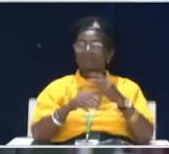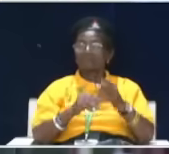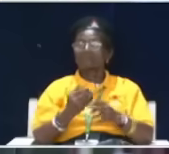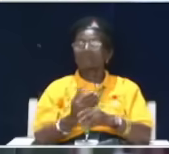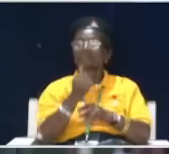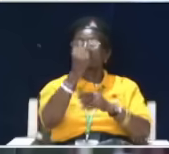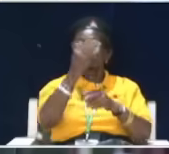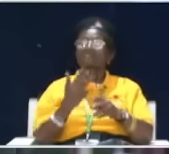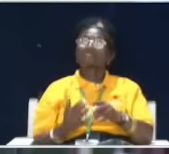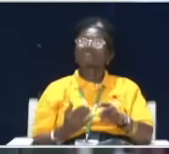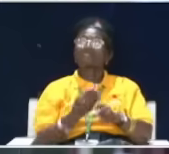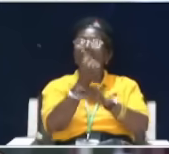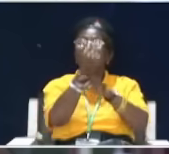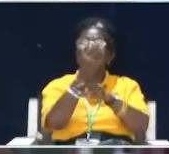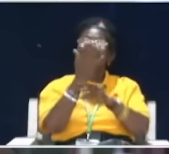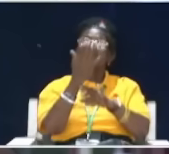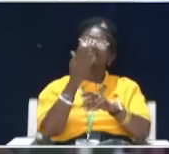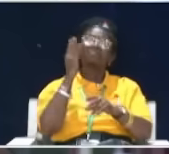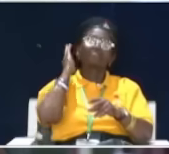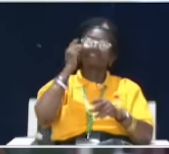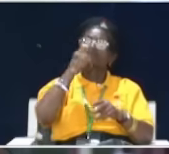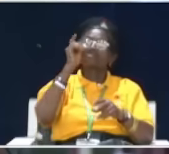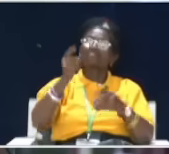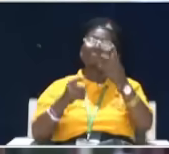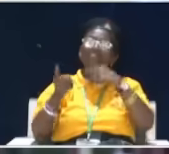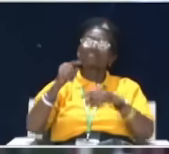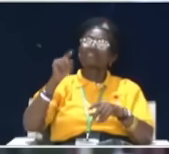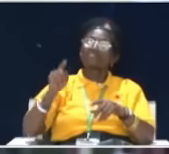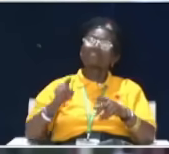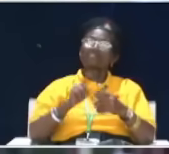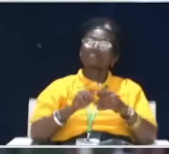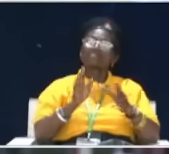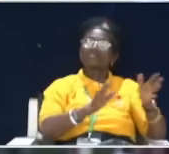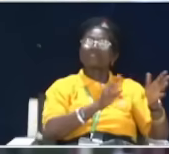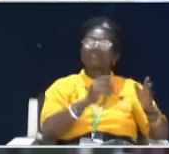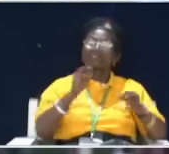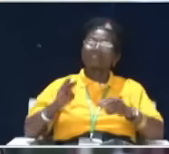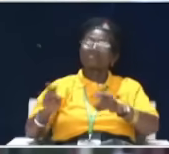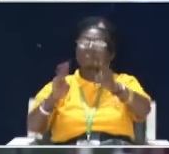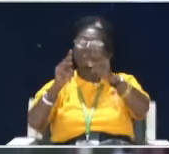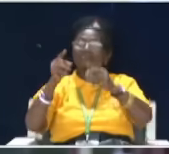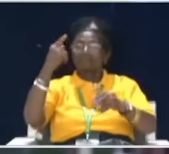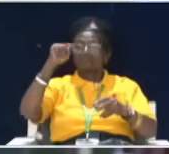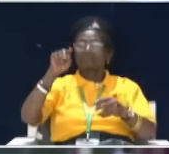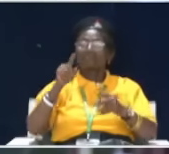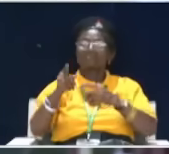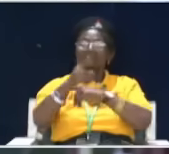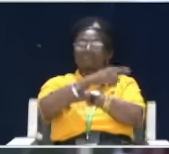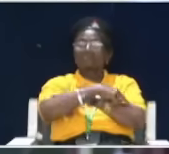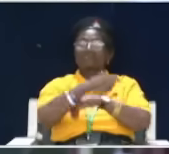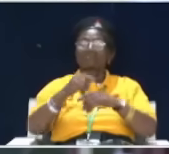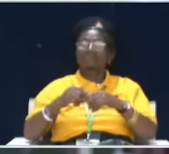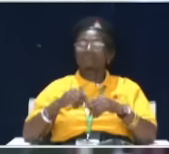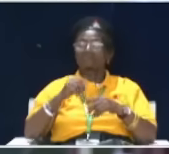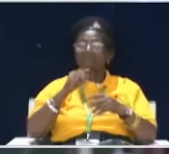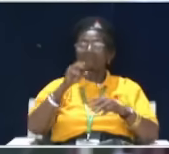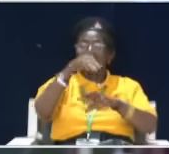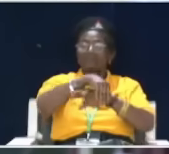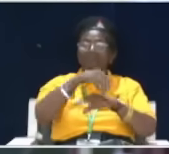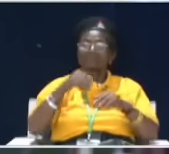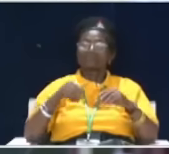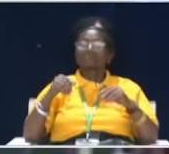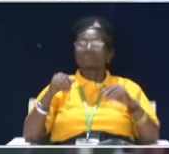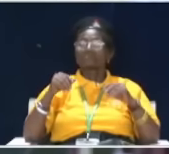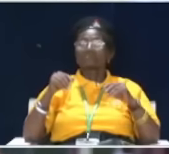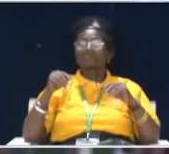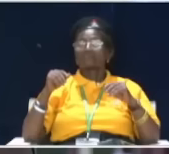Gbogbo oke ni lati di petele. To prepare the way for tonight. Ki ale ba mu ki aye